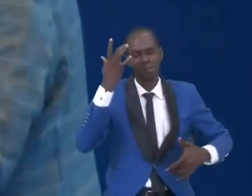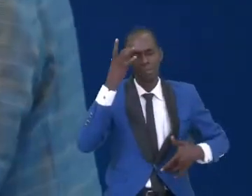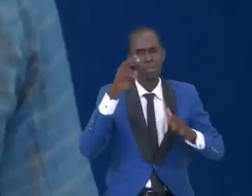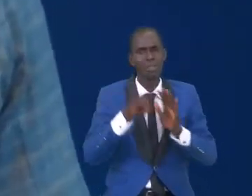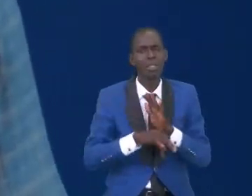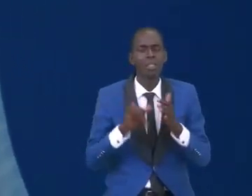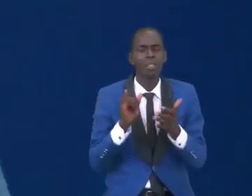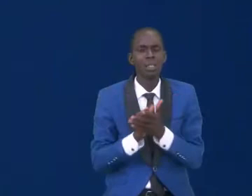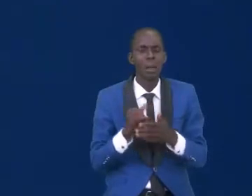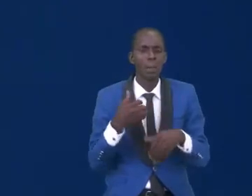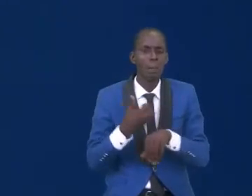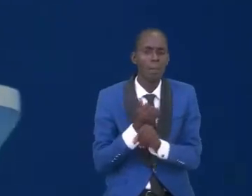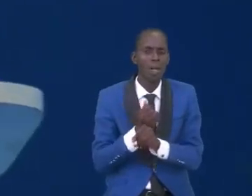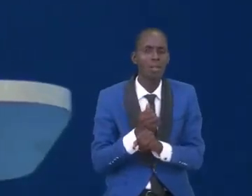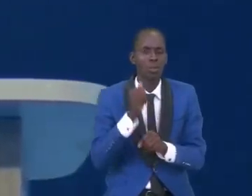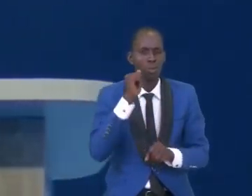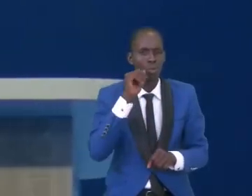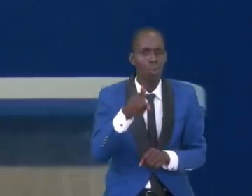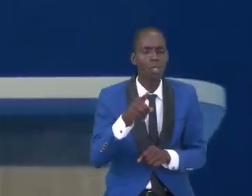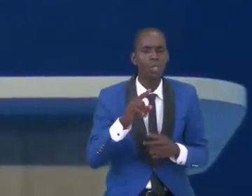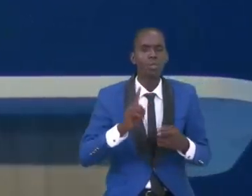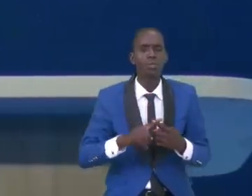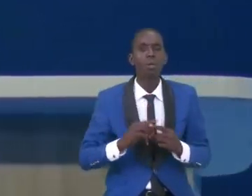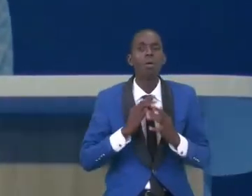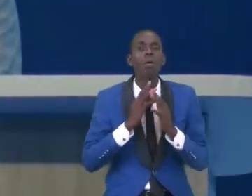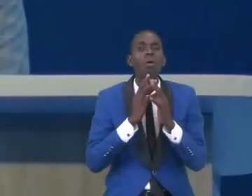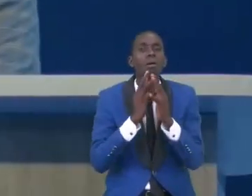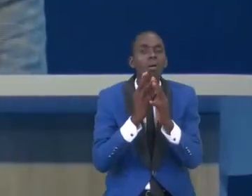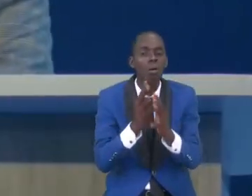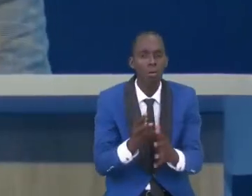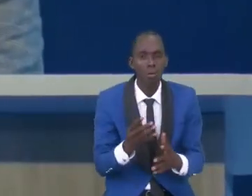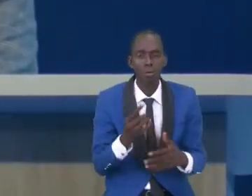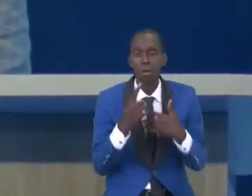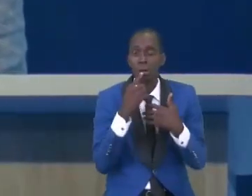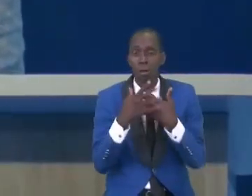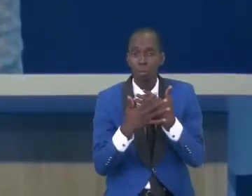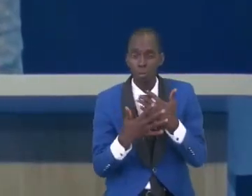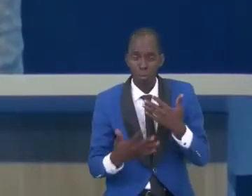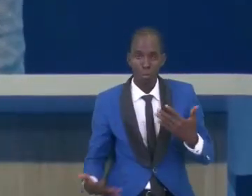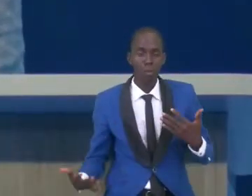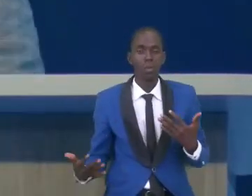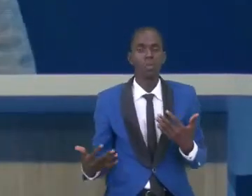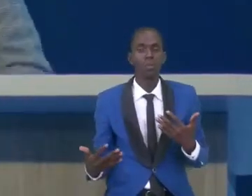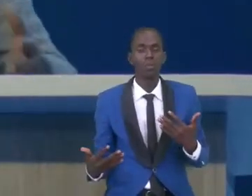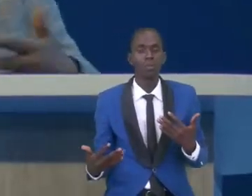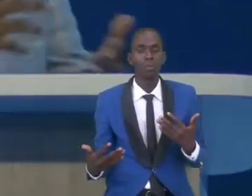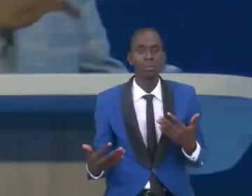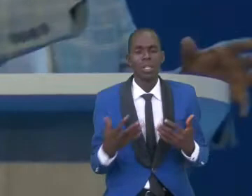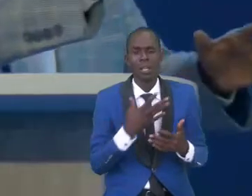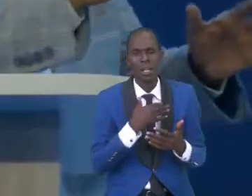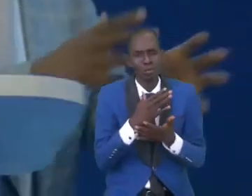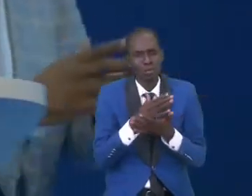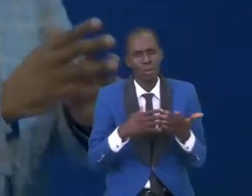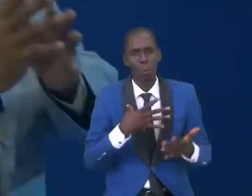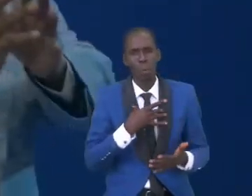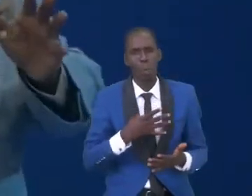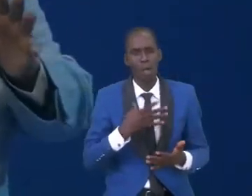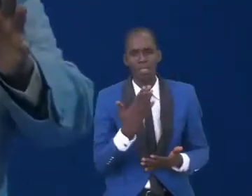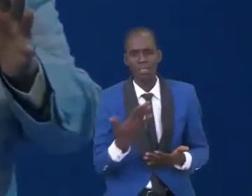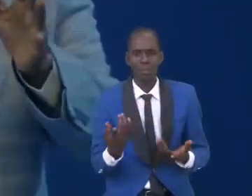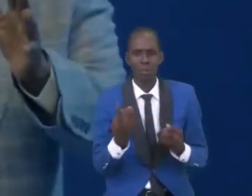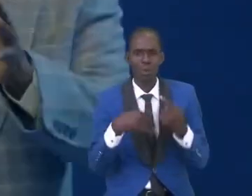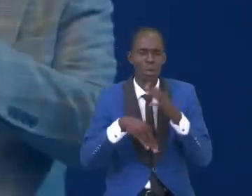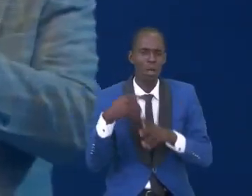be vomiting blood and even pus coming out of her mouth. Let her tell the story